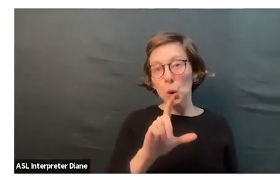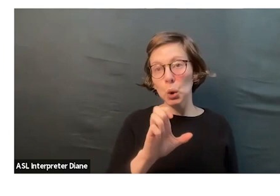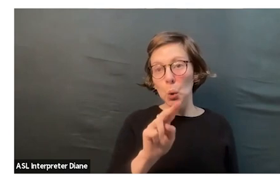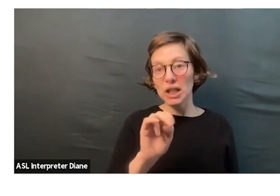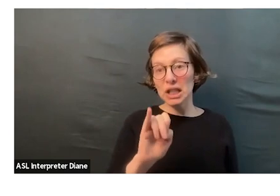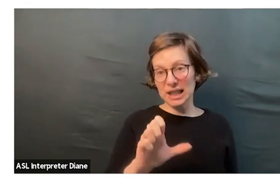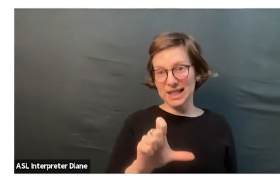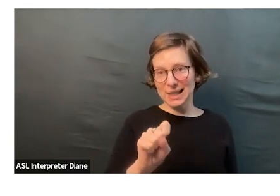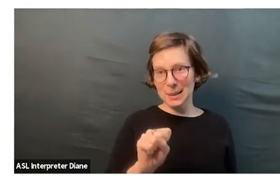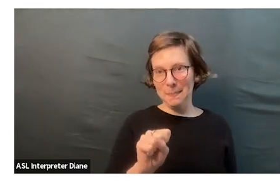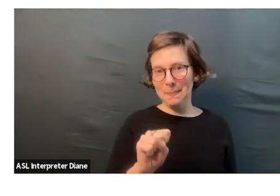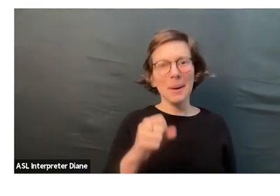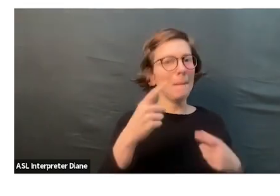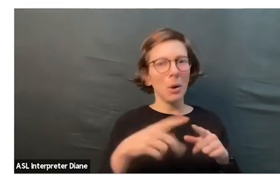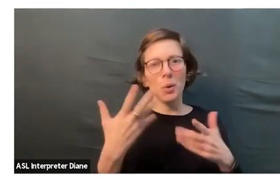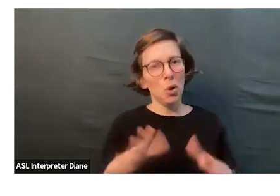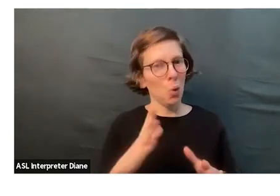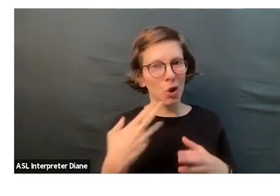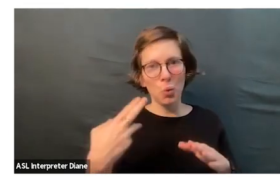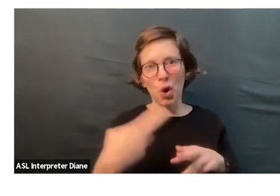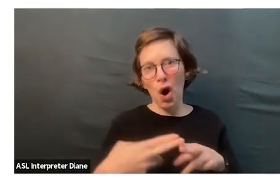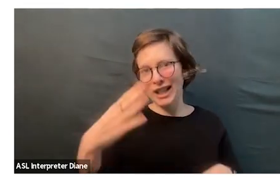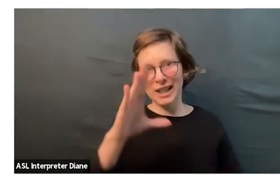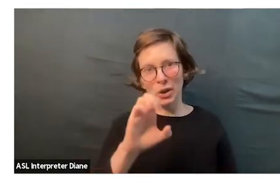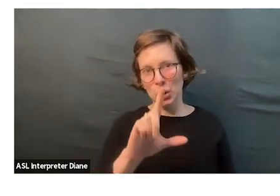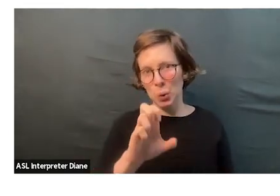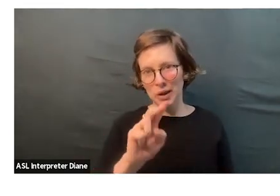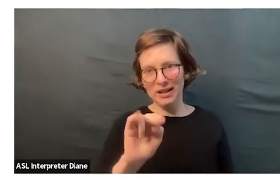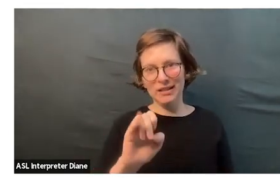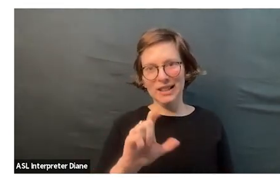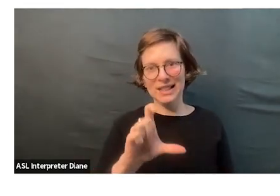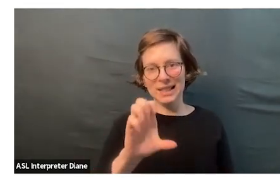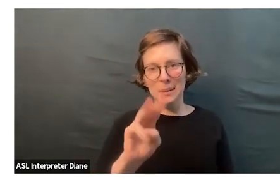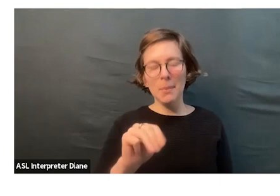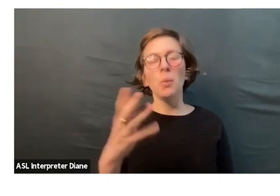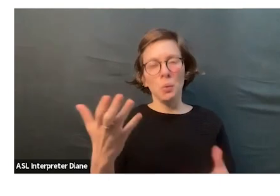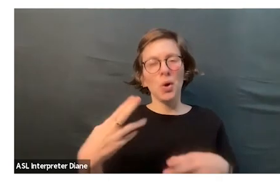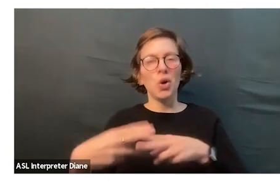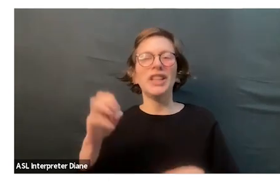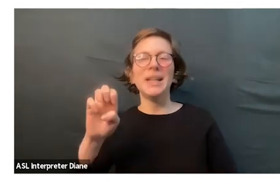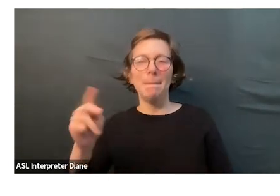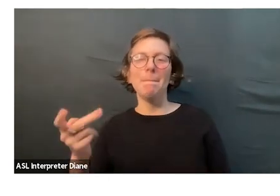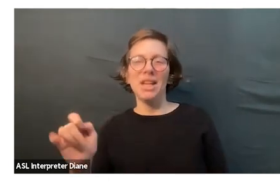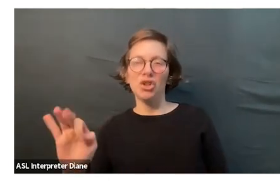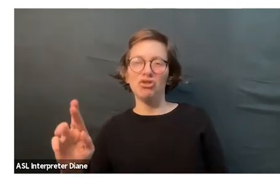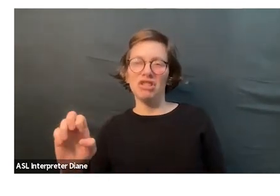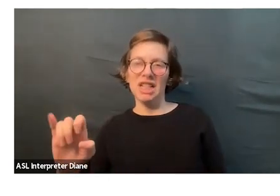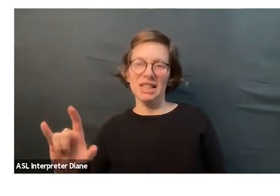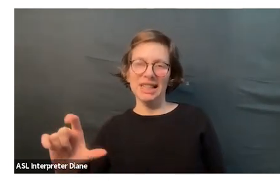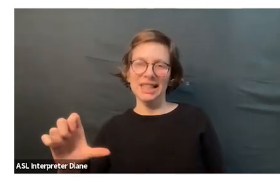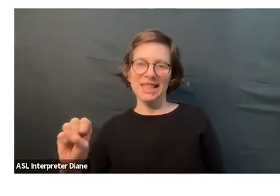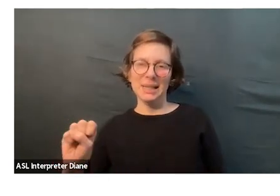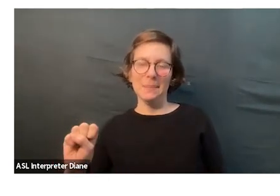independence, it's comparable. So it's semantics, but just know that colonialism tends to hold those accountable for